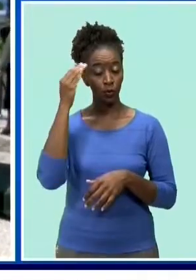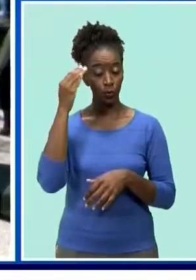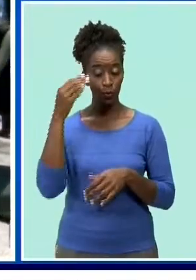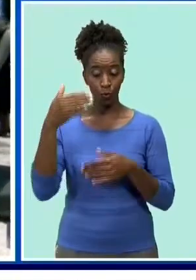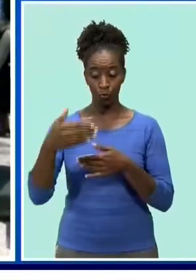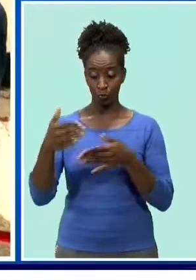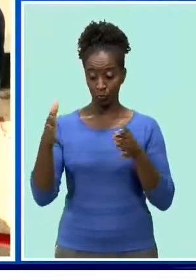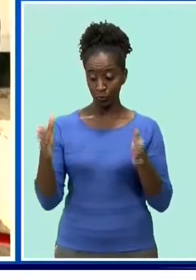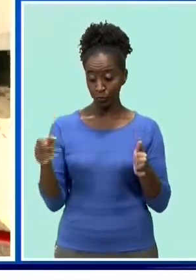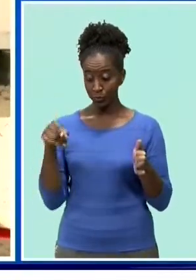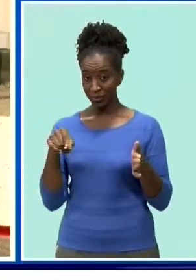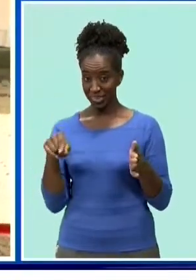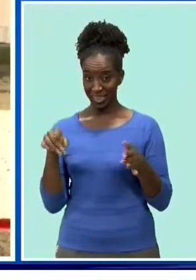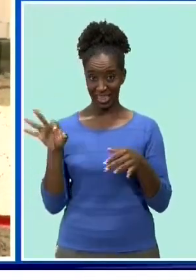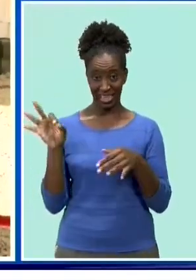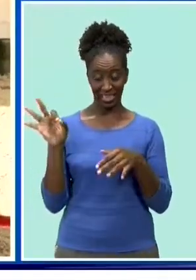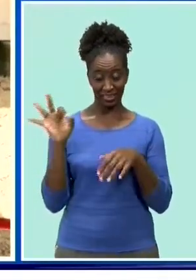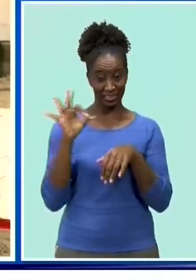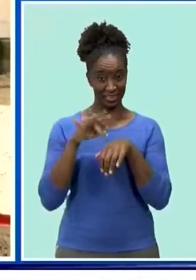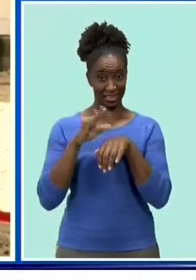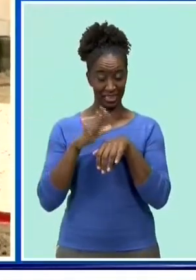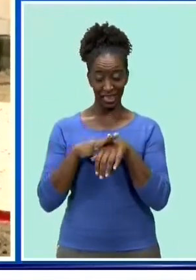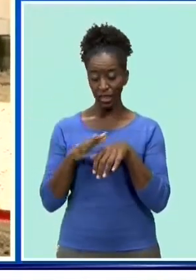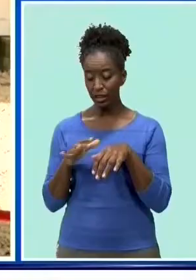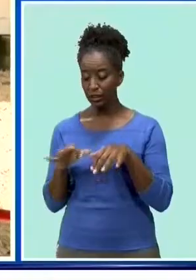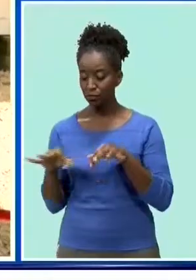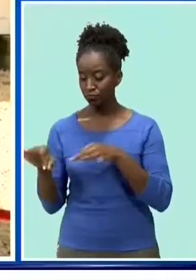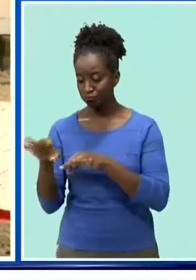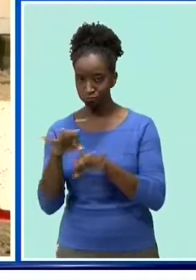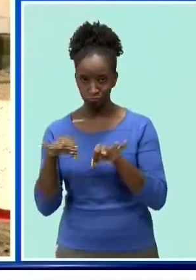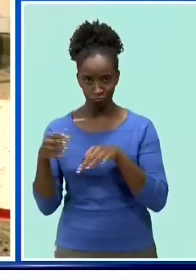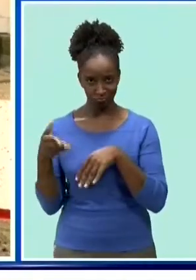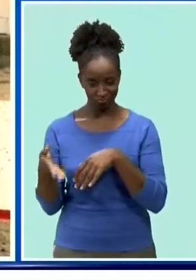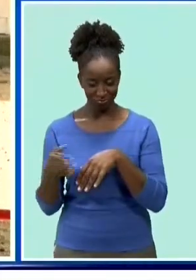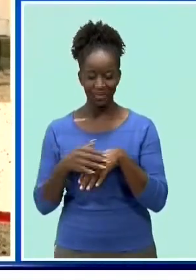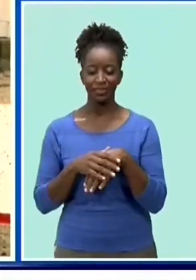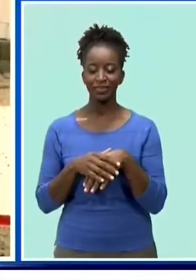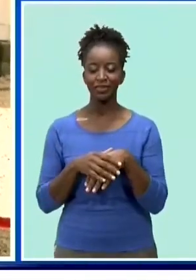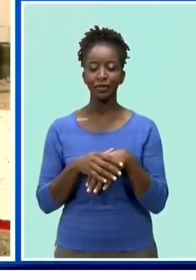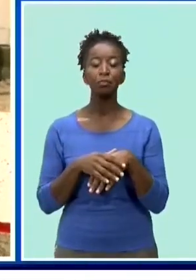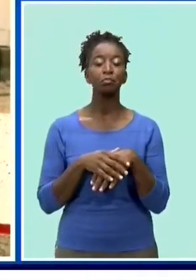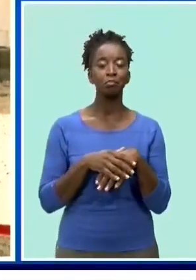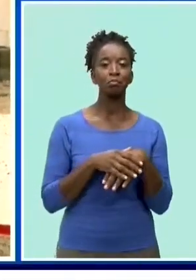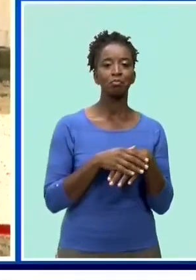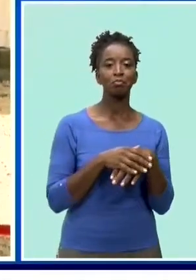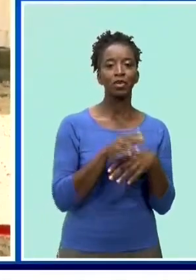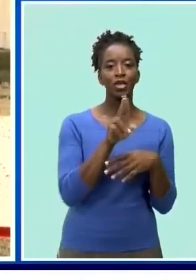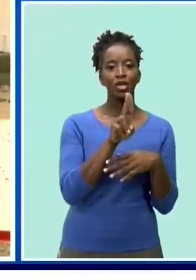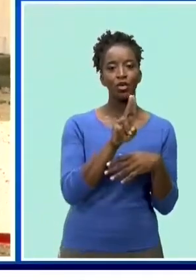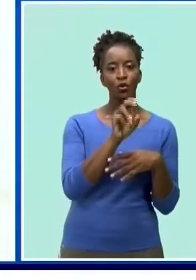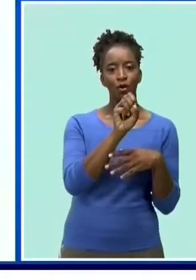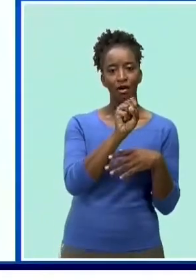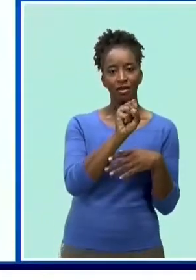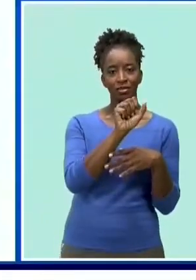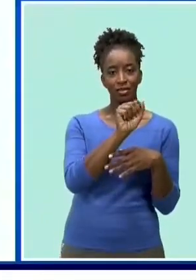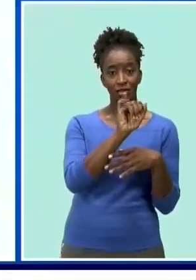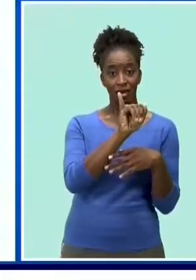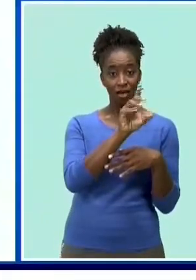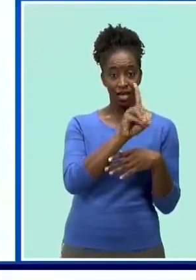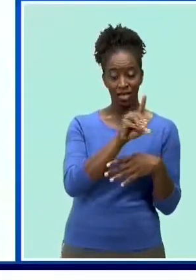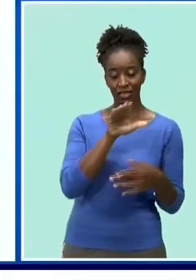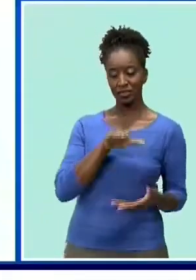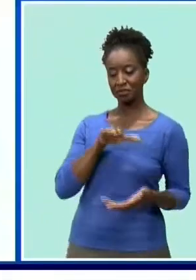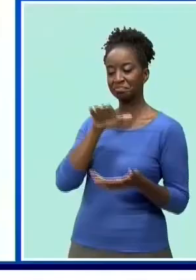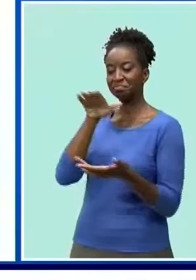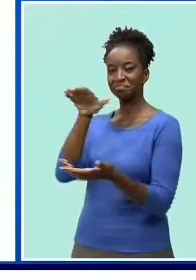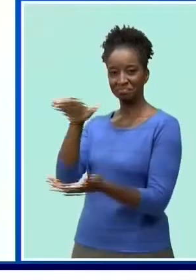Graham Hall Swamp, has now officially been handed over by the United States Agency for International Development, or USAID. The insectary